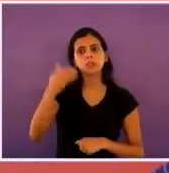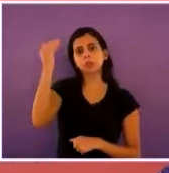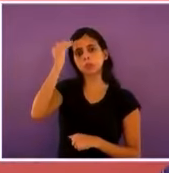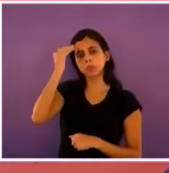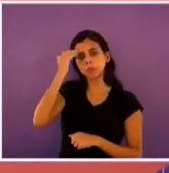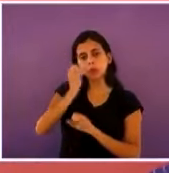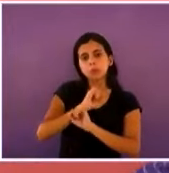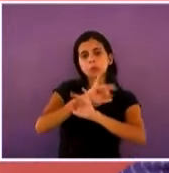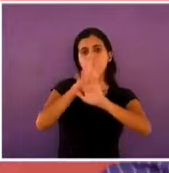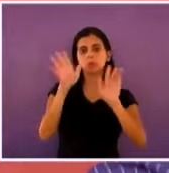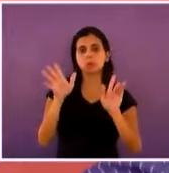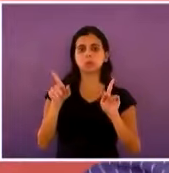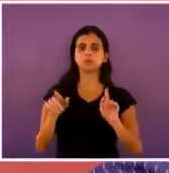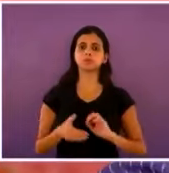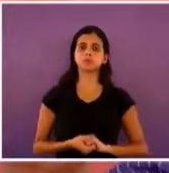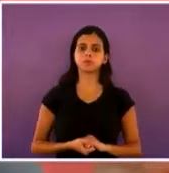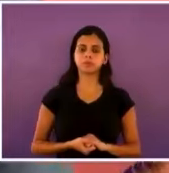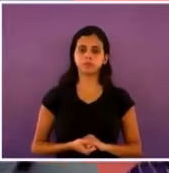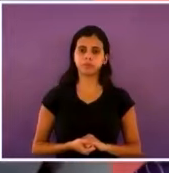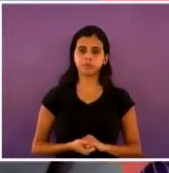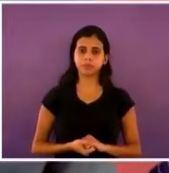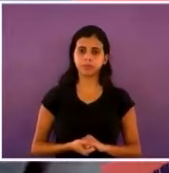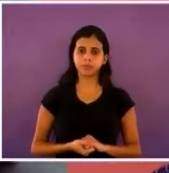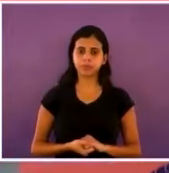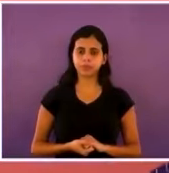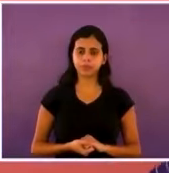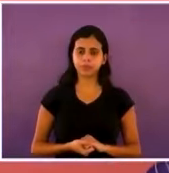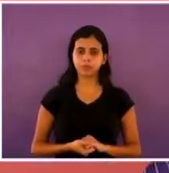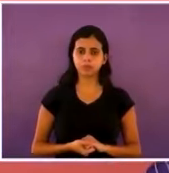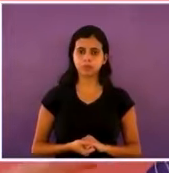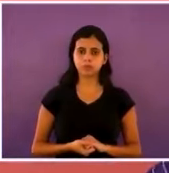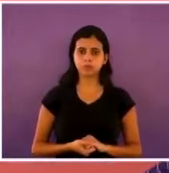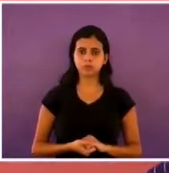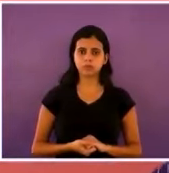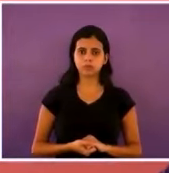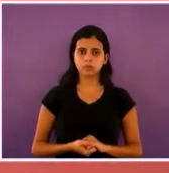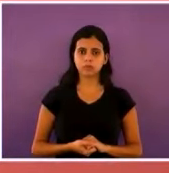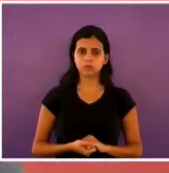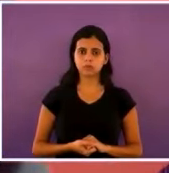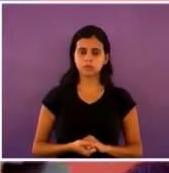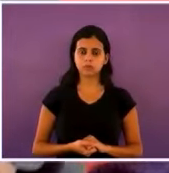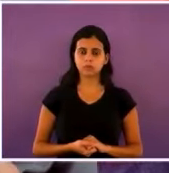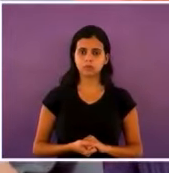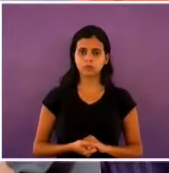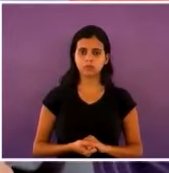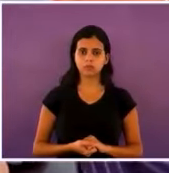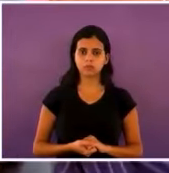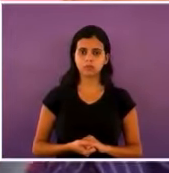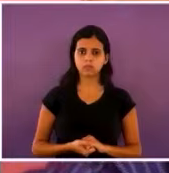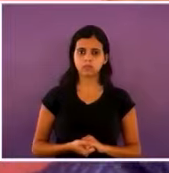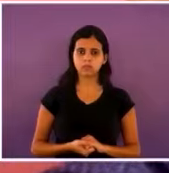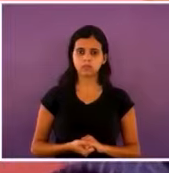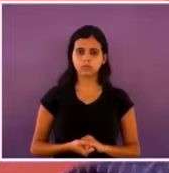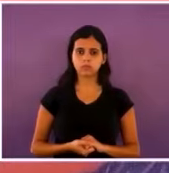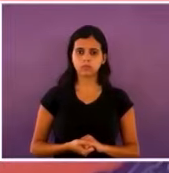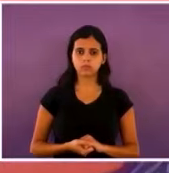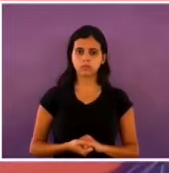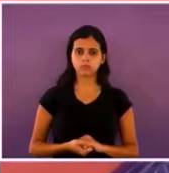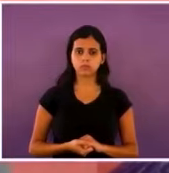finally, e finalmente, he has a vision of unity that he likes to compare with